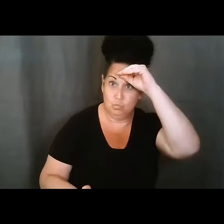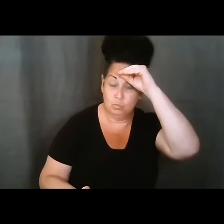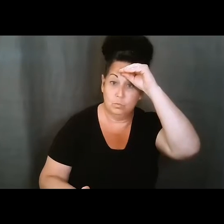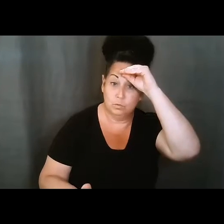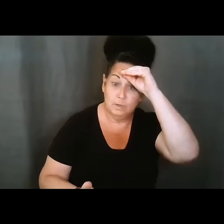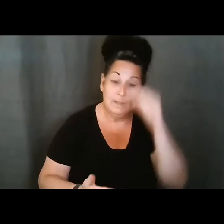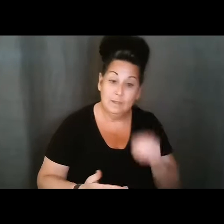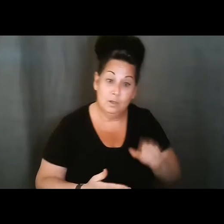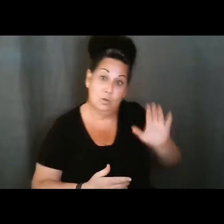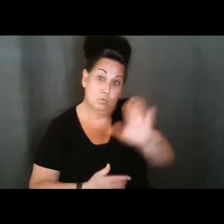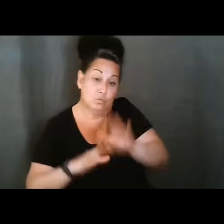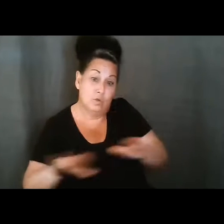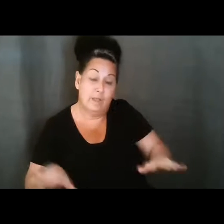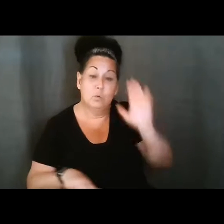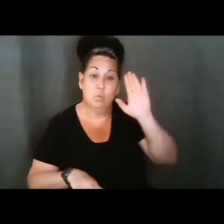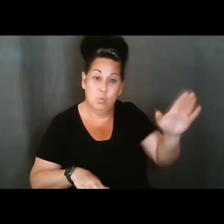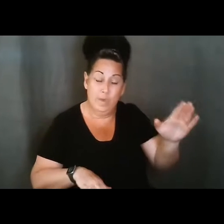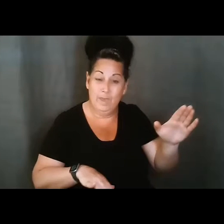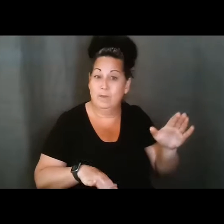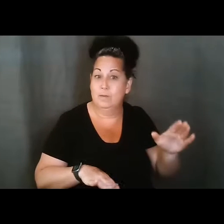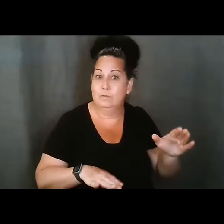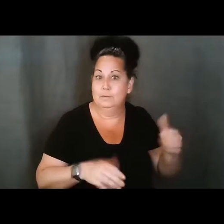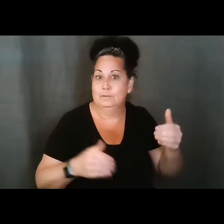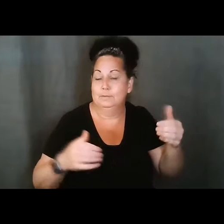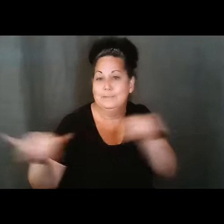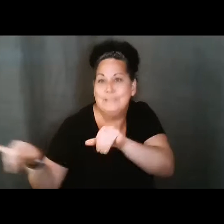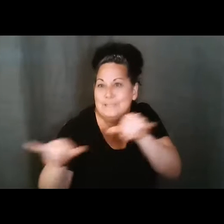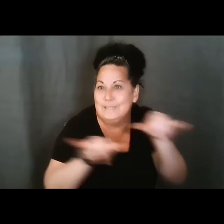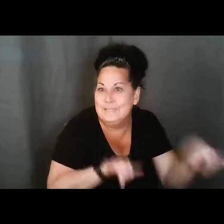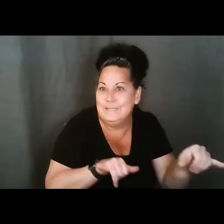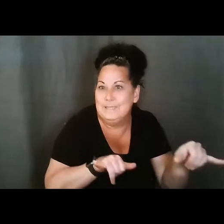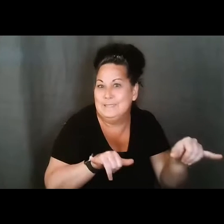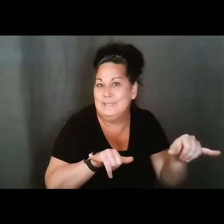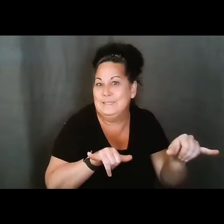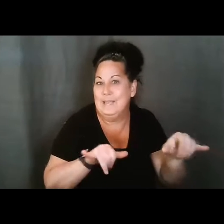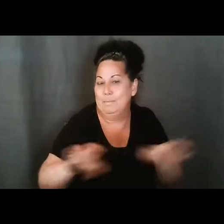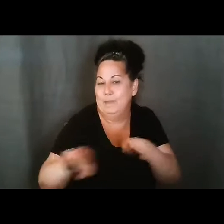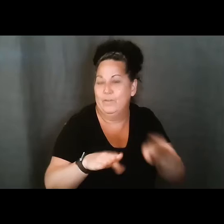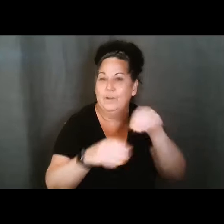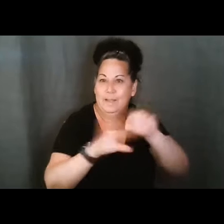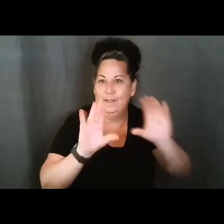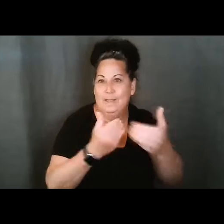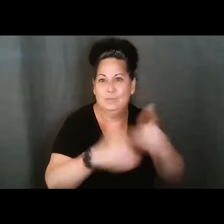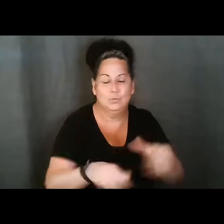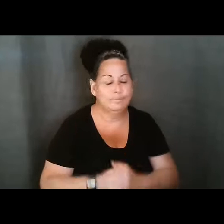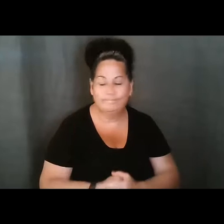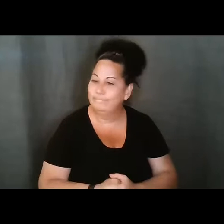happens, they have affected learning, not only for themselves, but for other students. And that cannot take